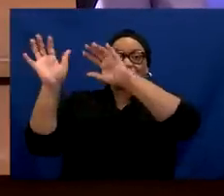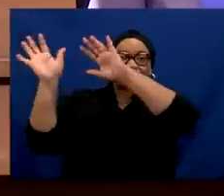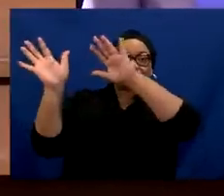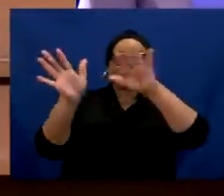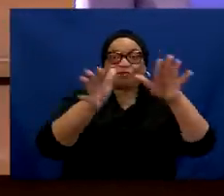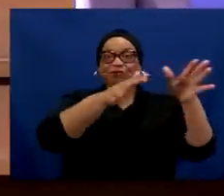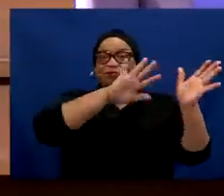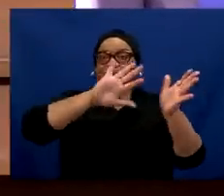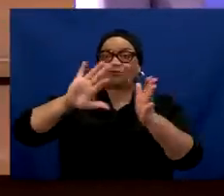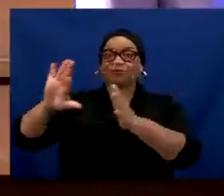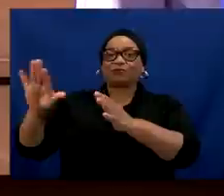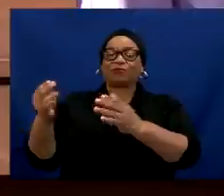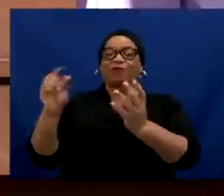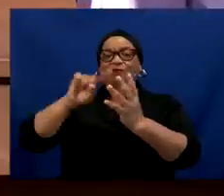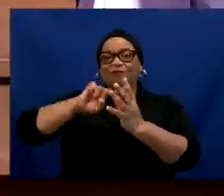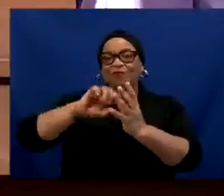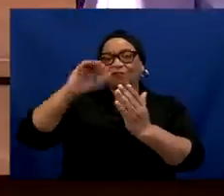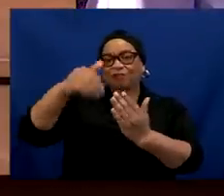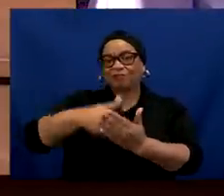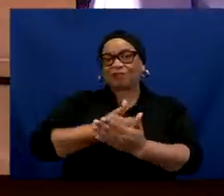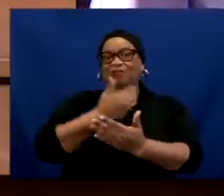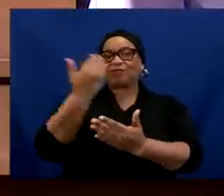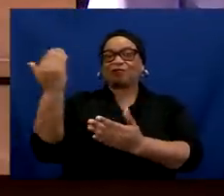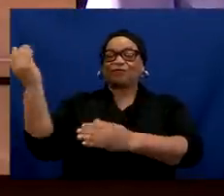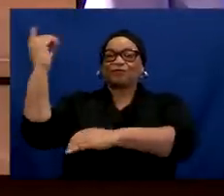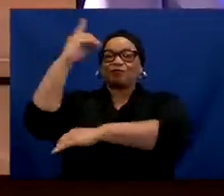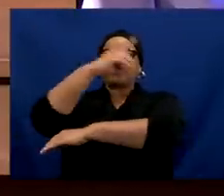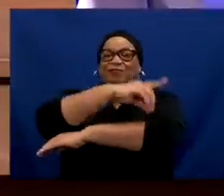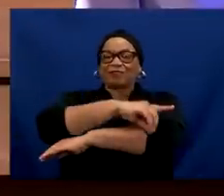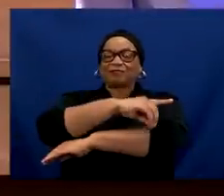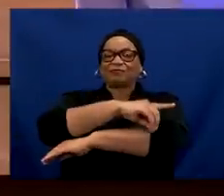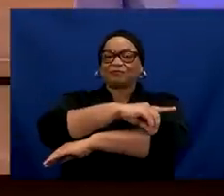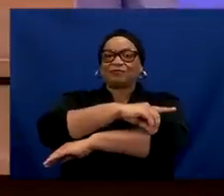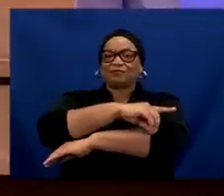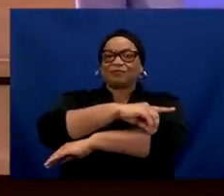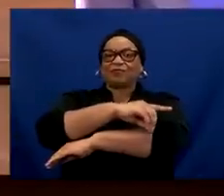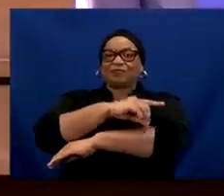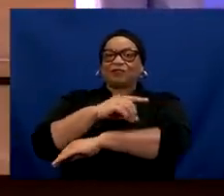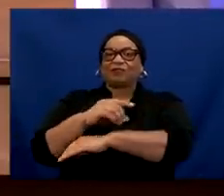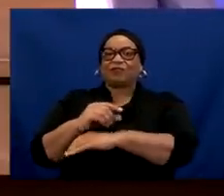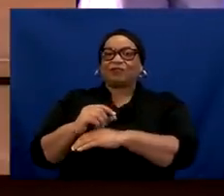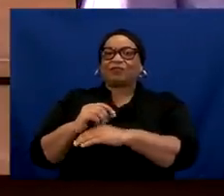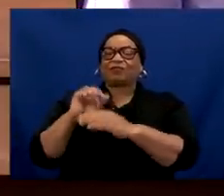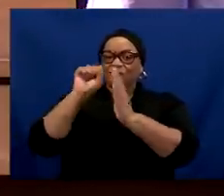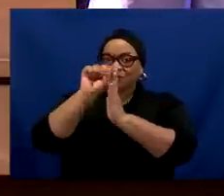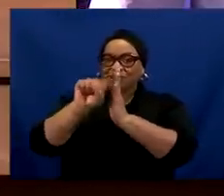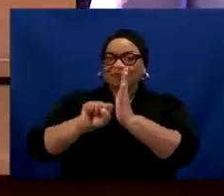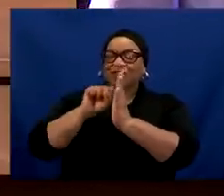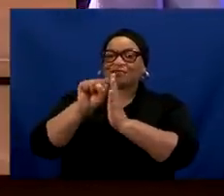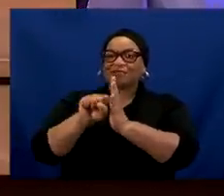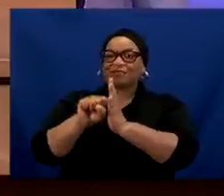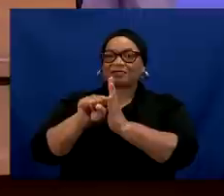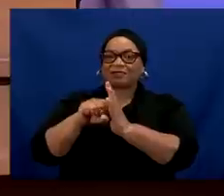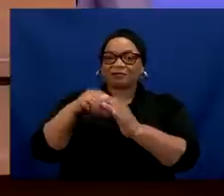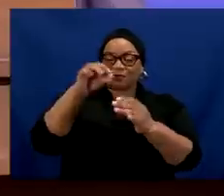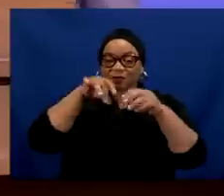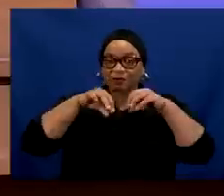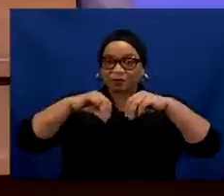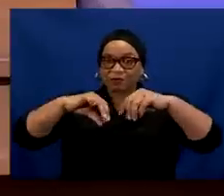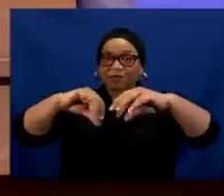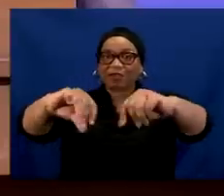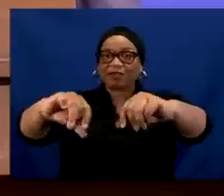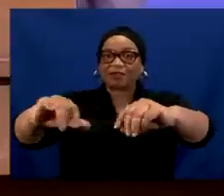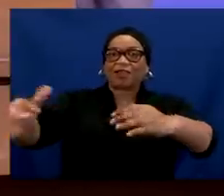day. You said as long as earth remains, there'll be seed time and harvest. So I thank you,